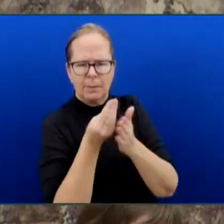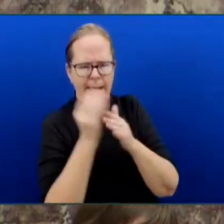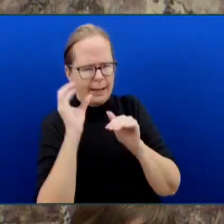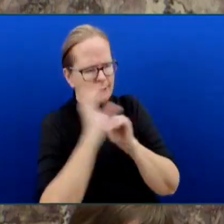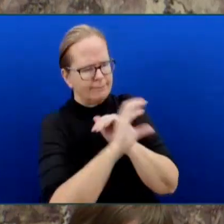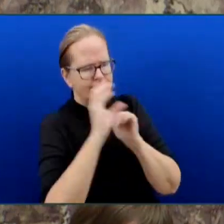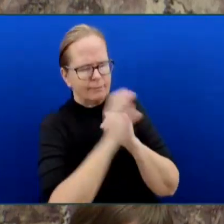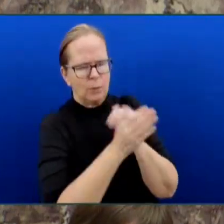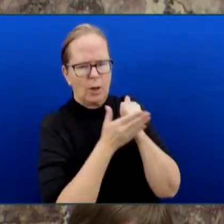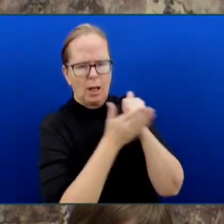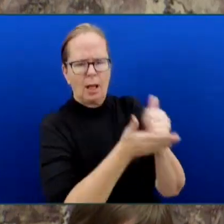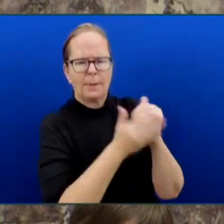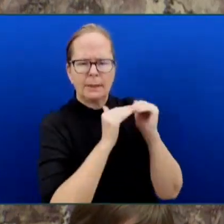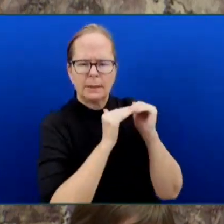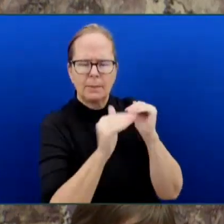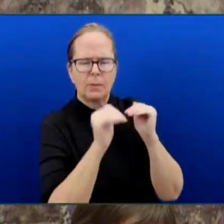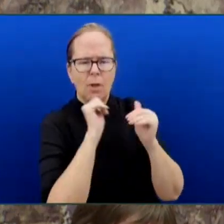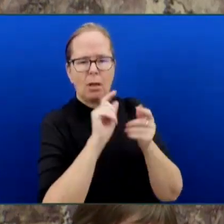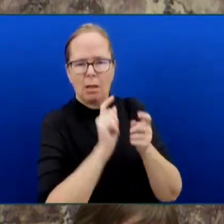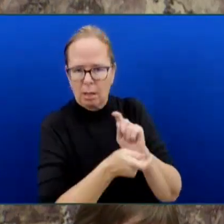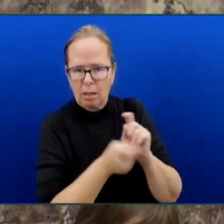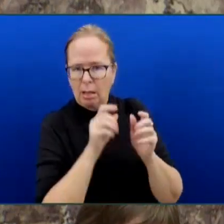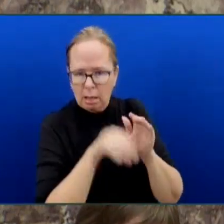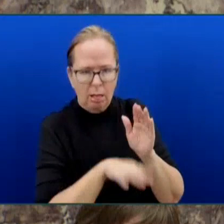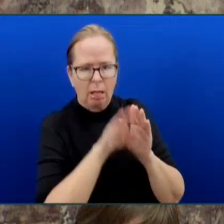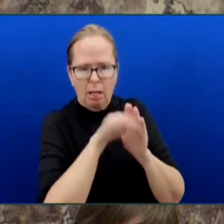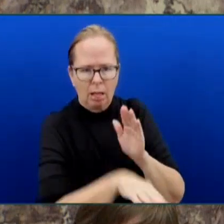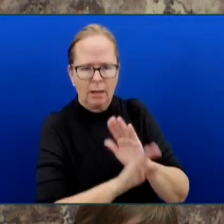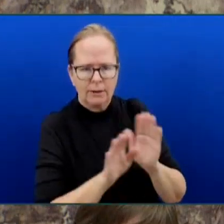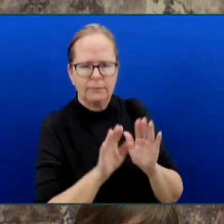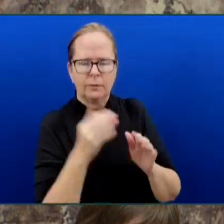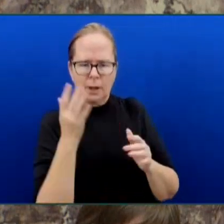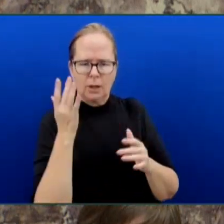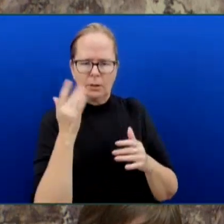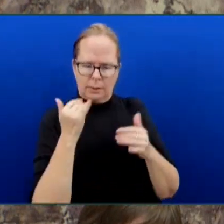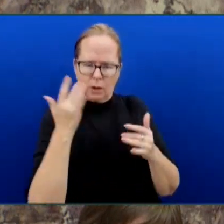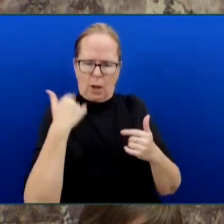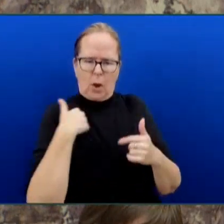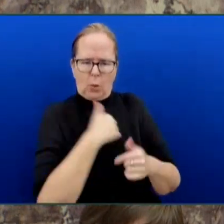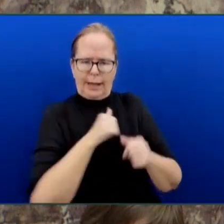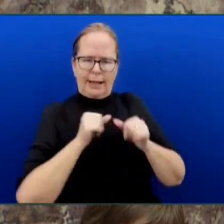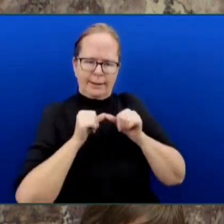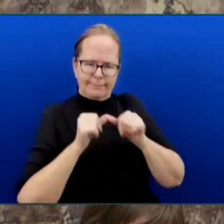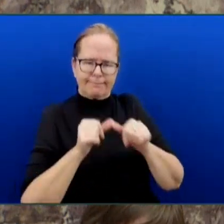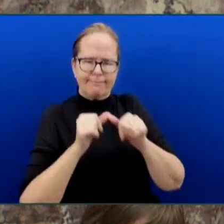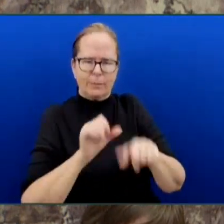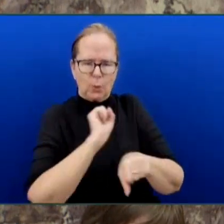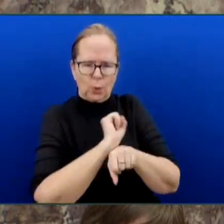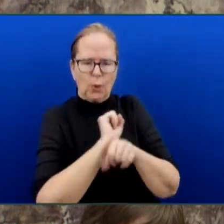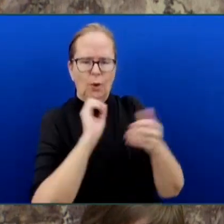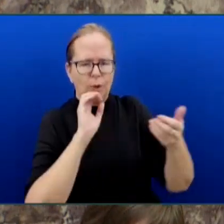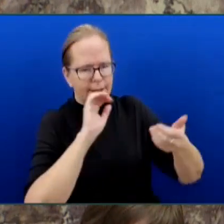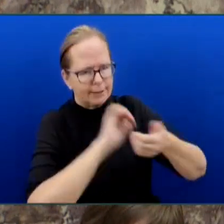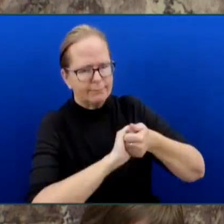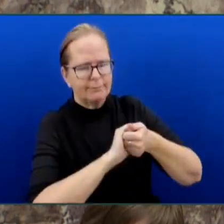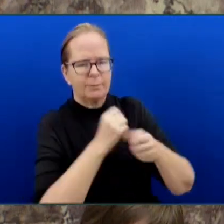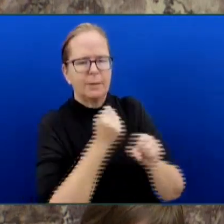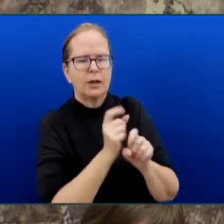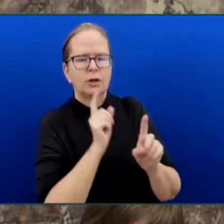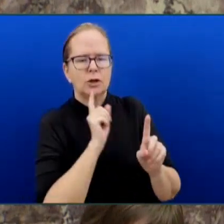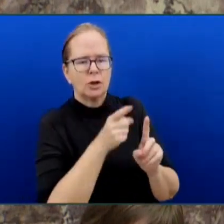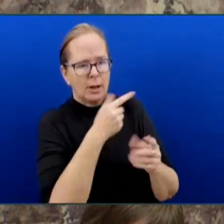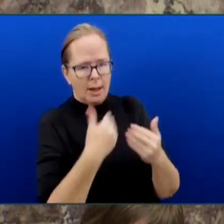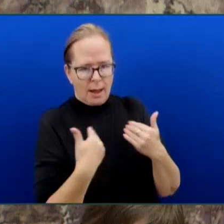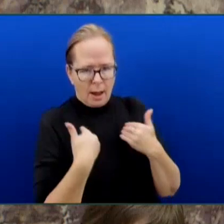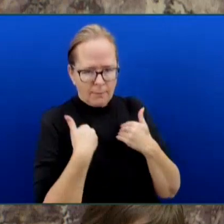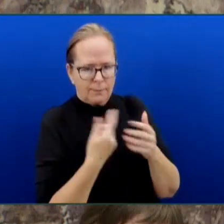So that's why, Honourable Speaker, we will continue to work with search and rescue teams to ensure that they've got the tools that they need, and that we work and